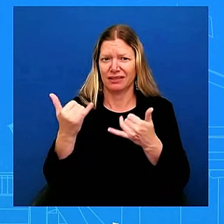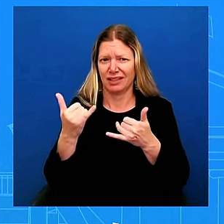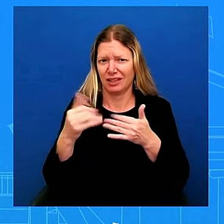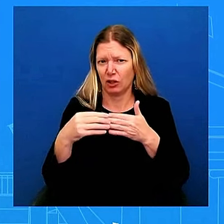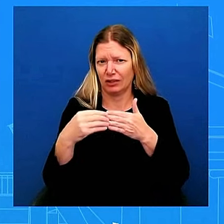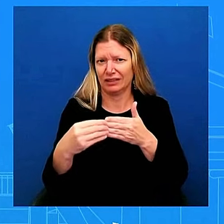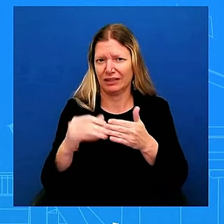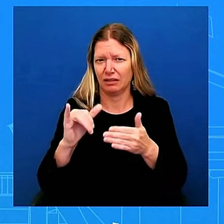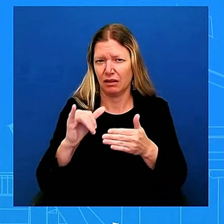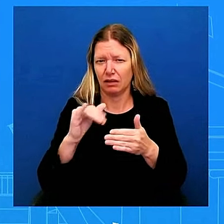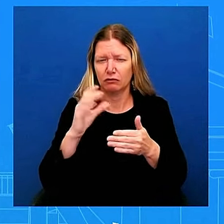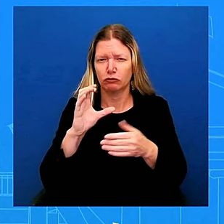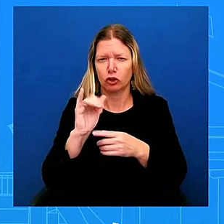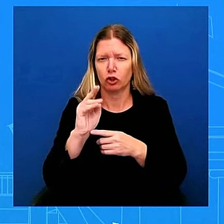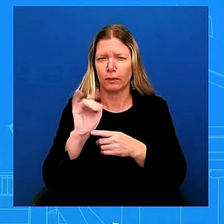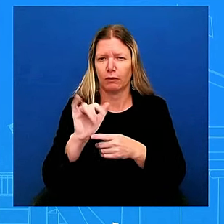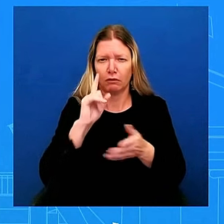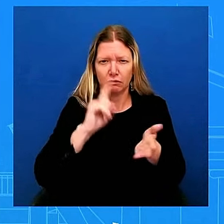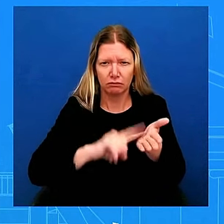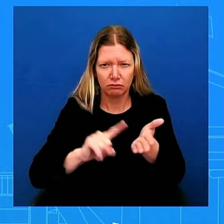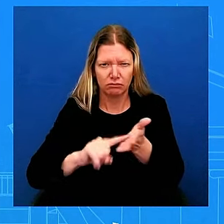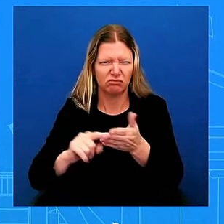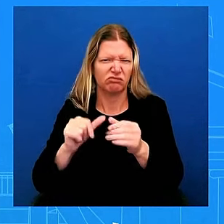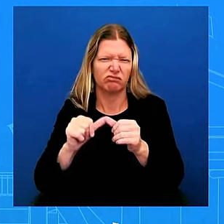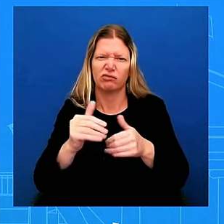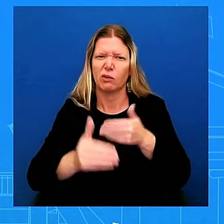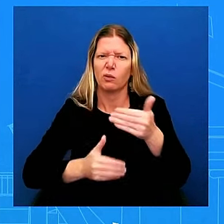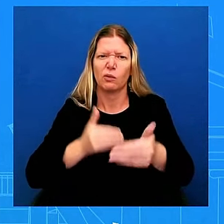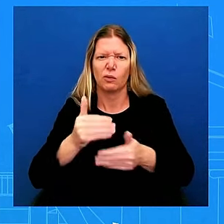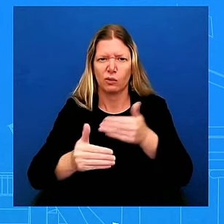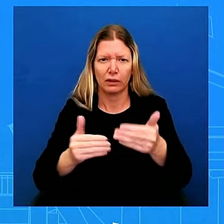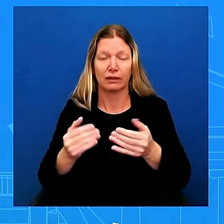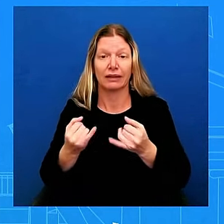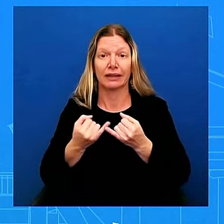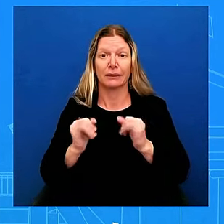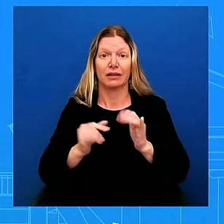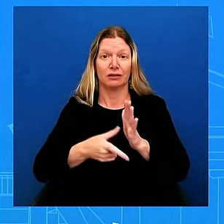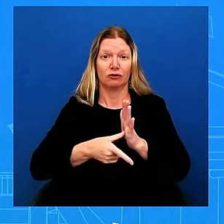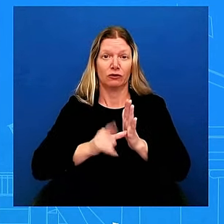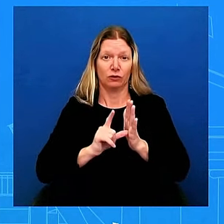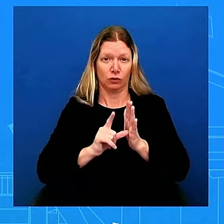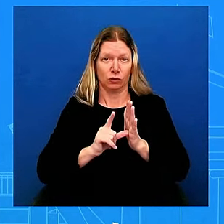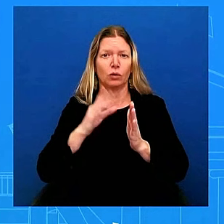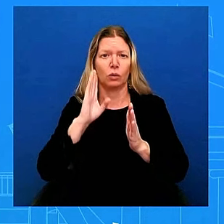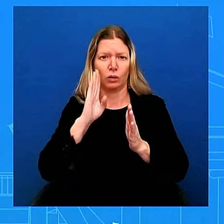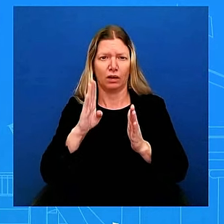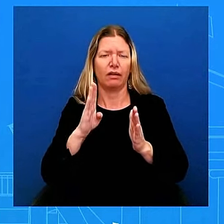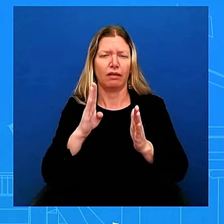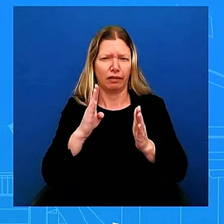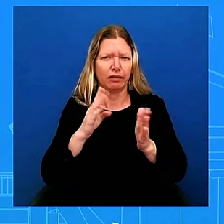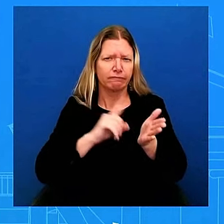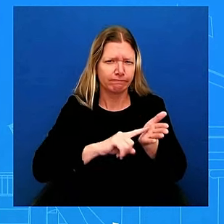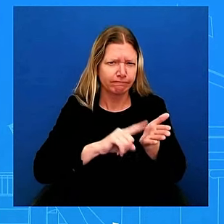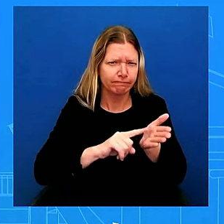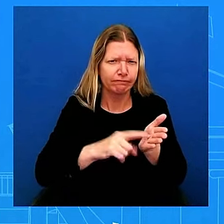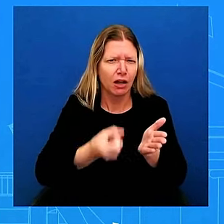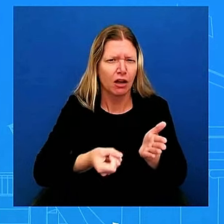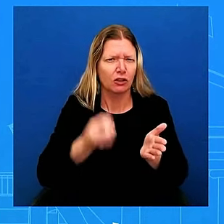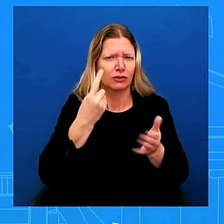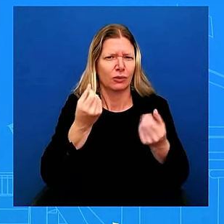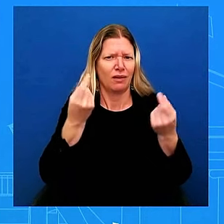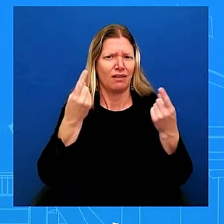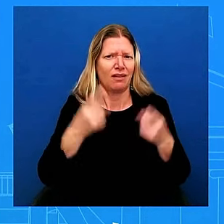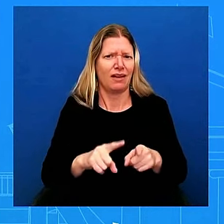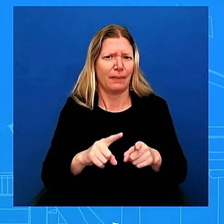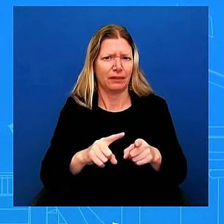to understand the facts regarding protection of the event and make findings and recommendations accordingly. I